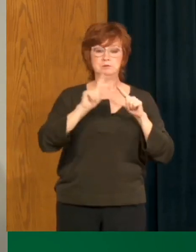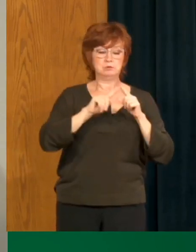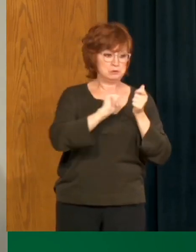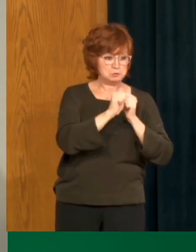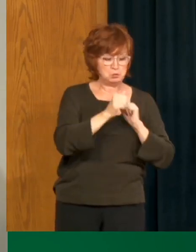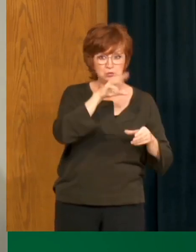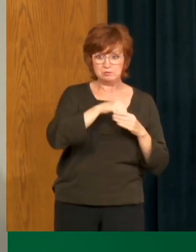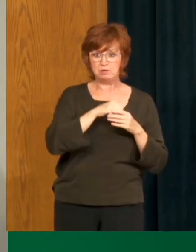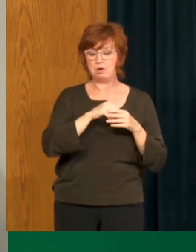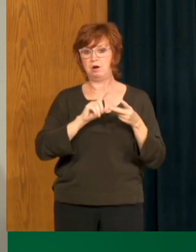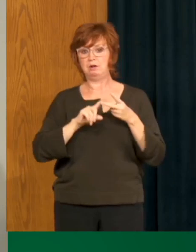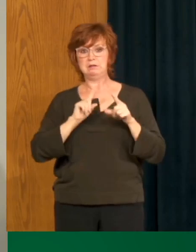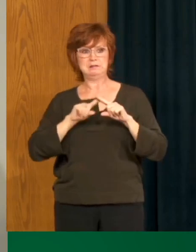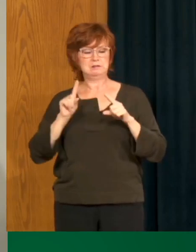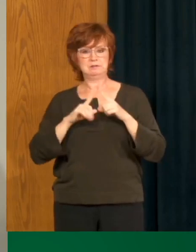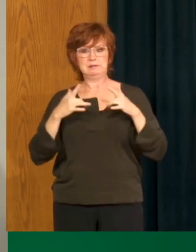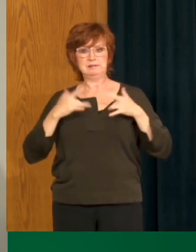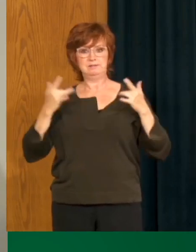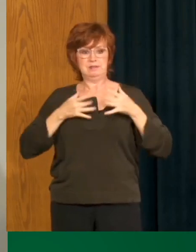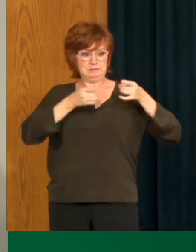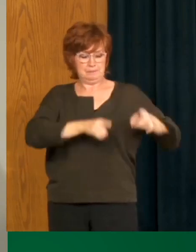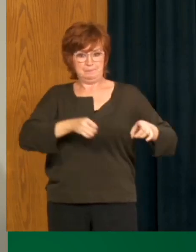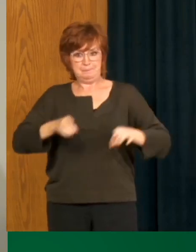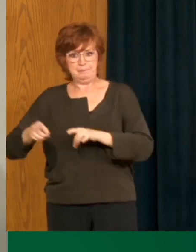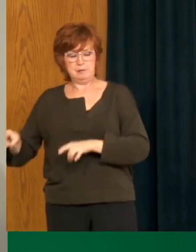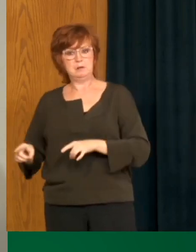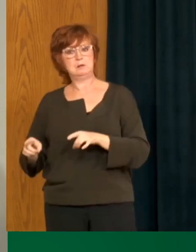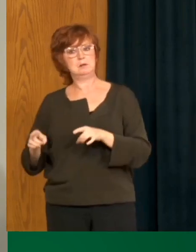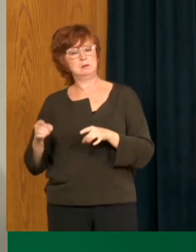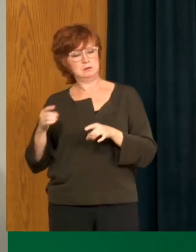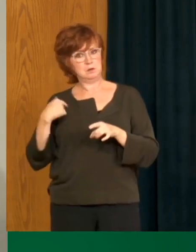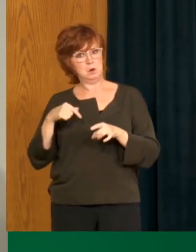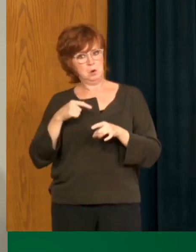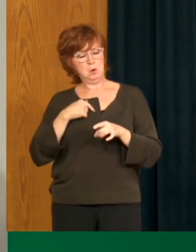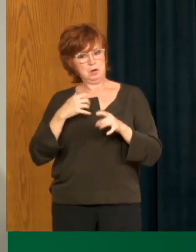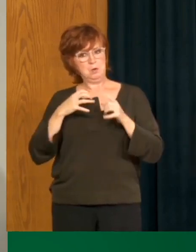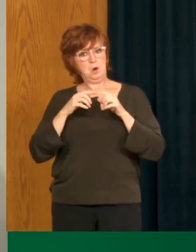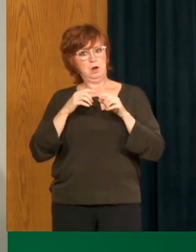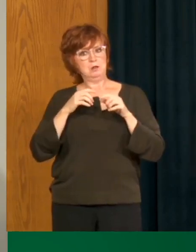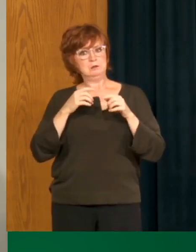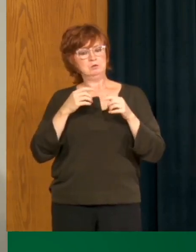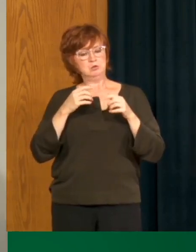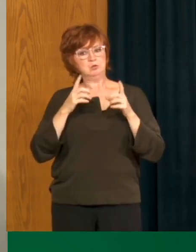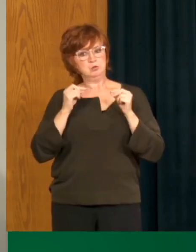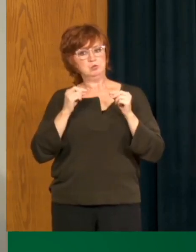and practices will ensure that we can continue doing so and keep our case numbers manageable.